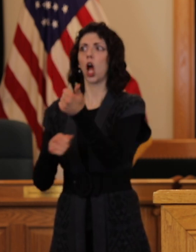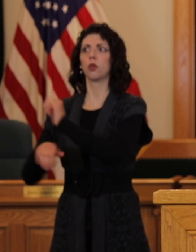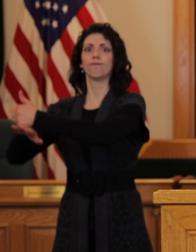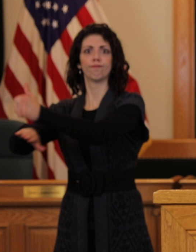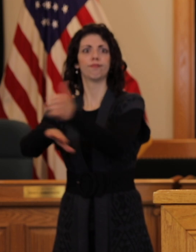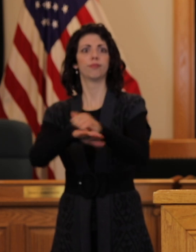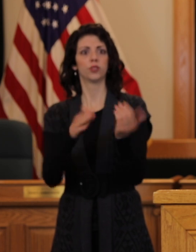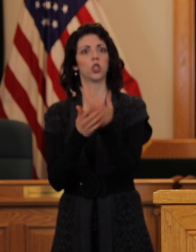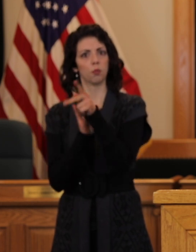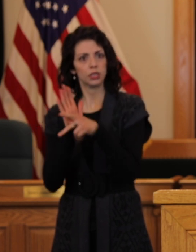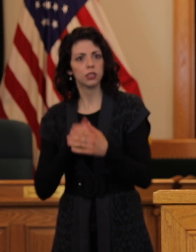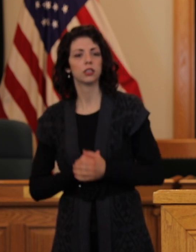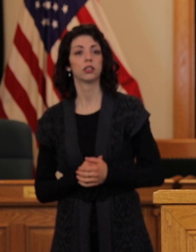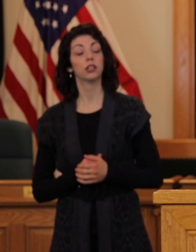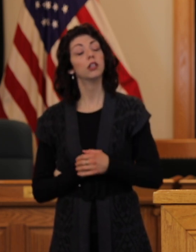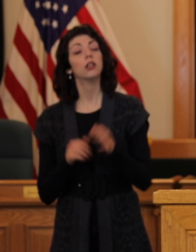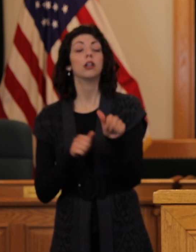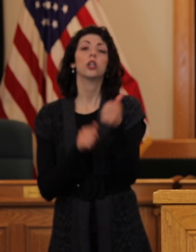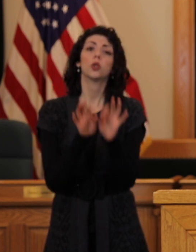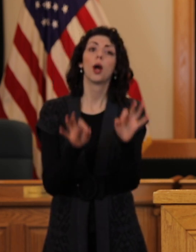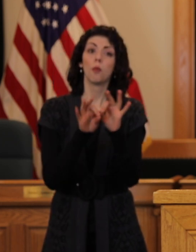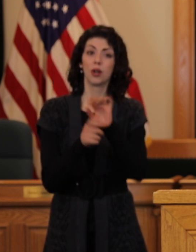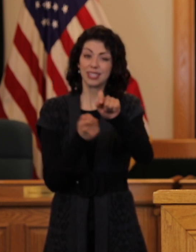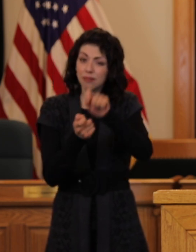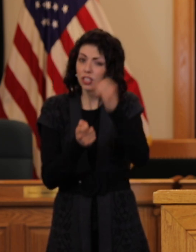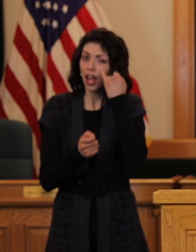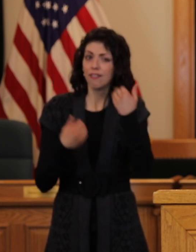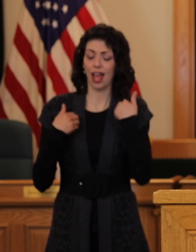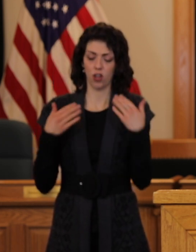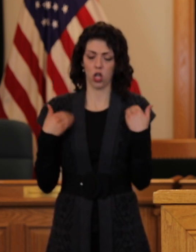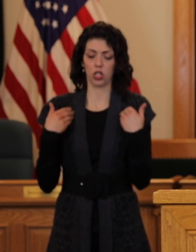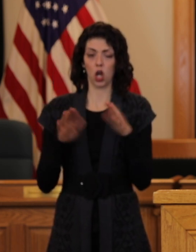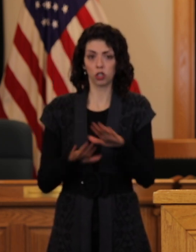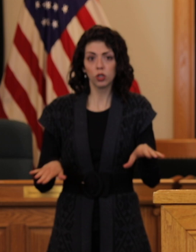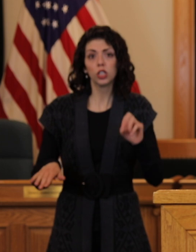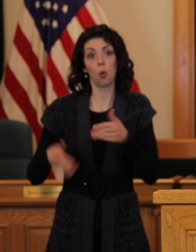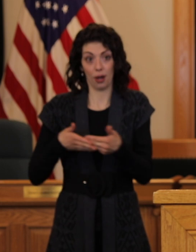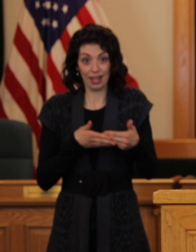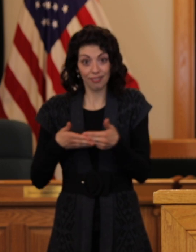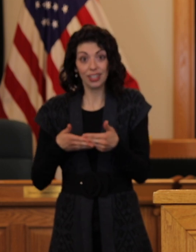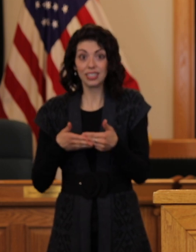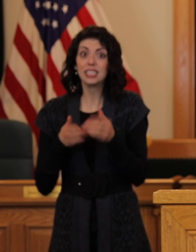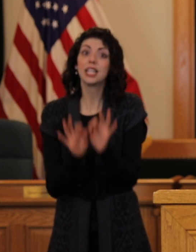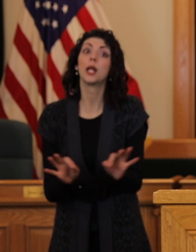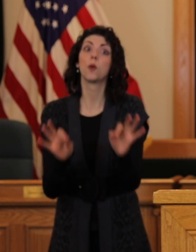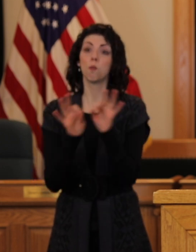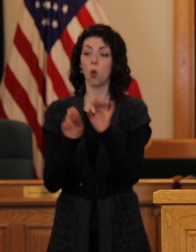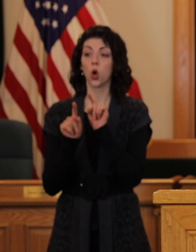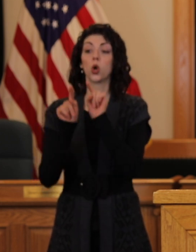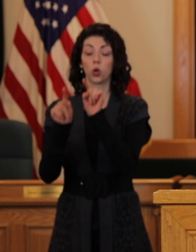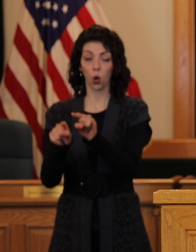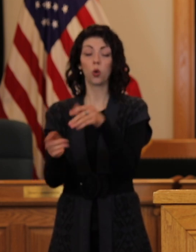critically important that if you have young children, especially infants, that you bring your kids in for their vaccines on time, even during